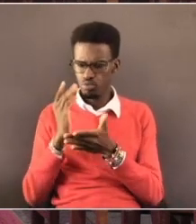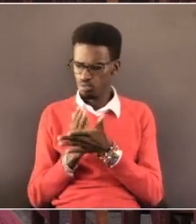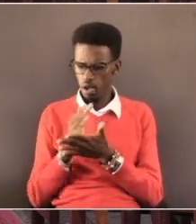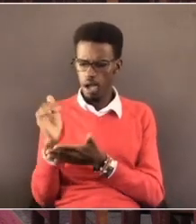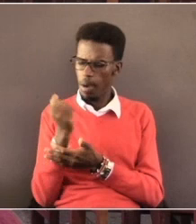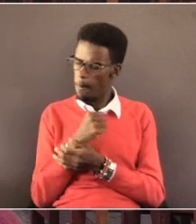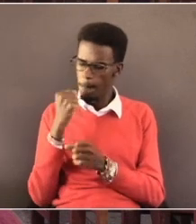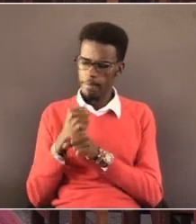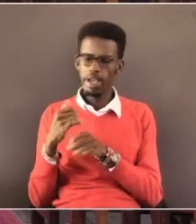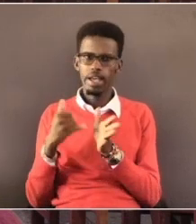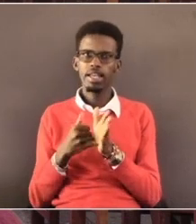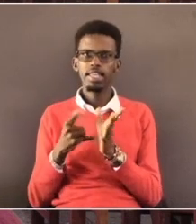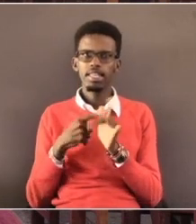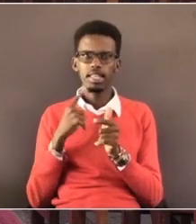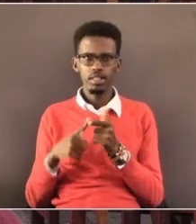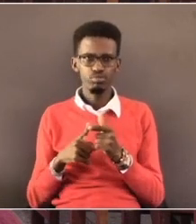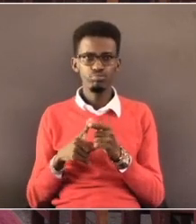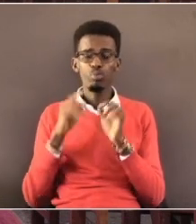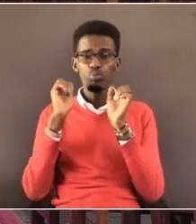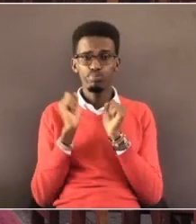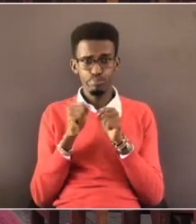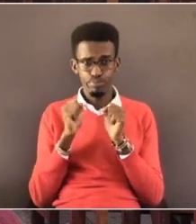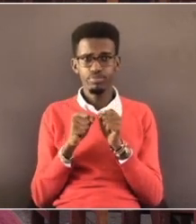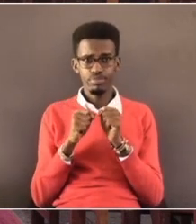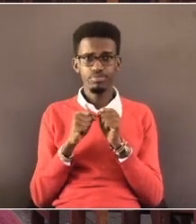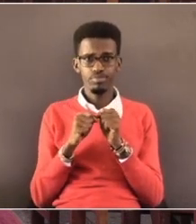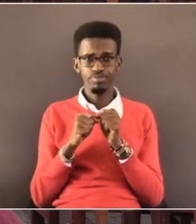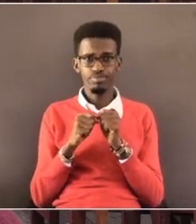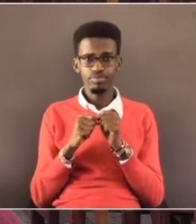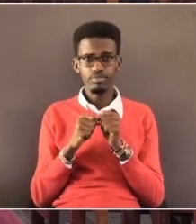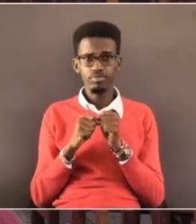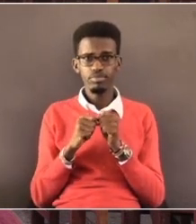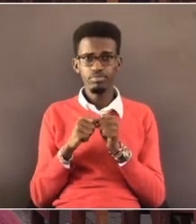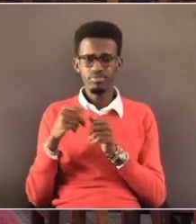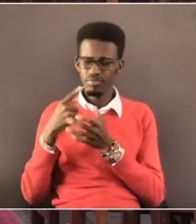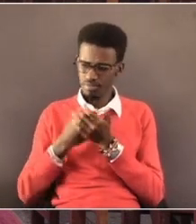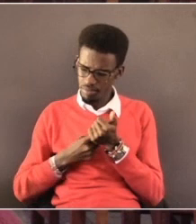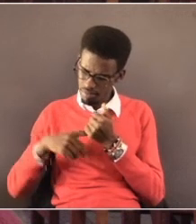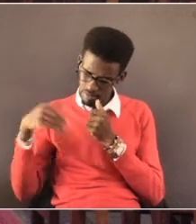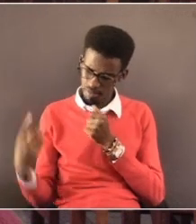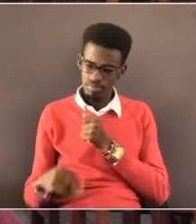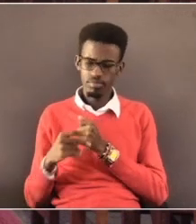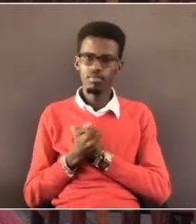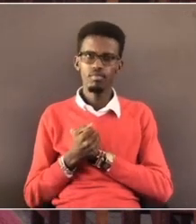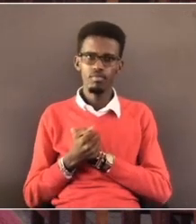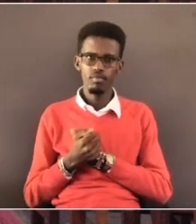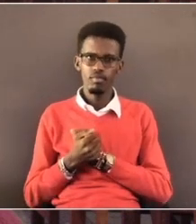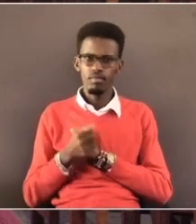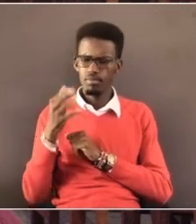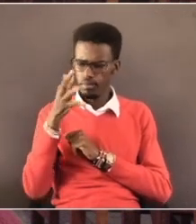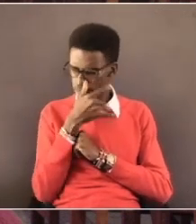uncomfortable? Is it a non-negotiable? Non-negotiable is kuchapwa. Non-negotiable is